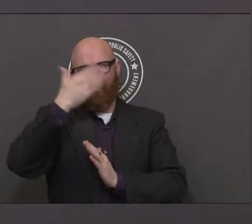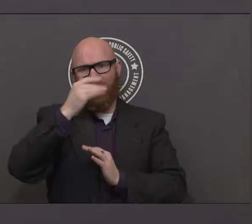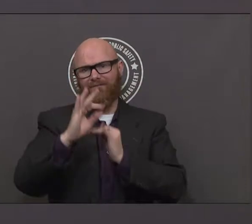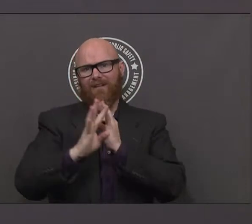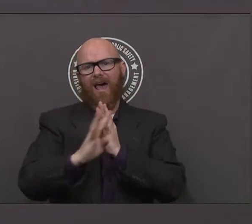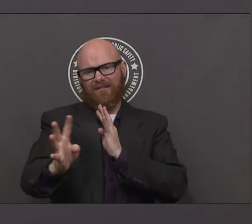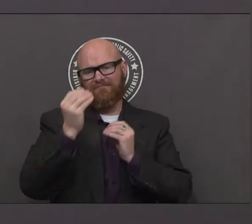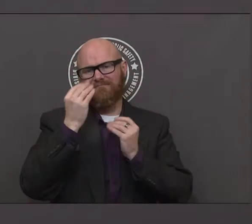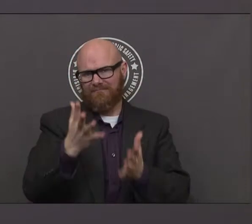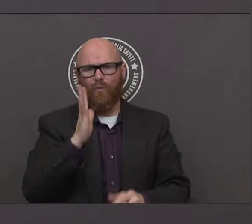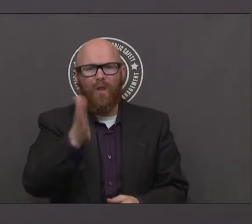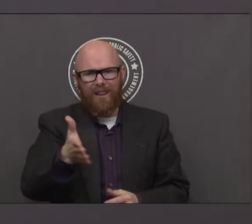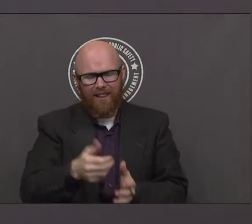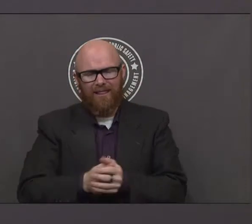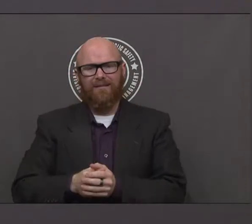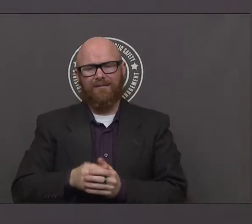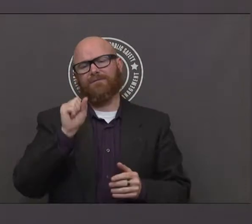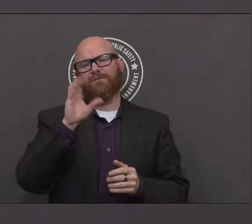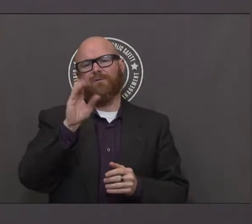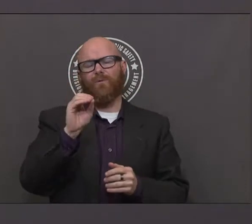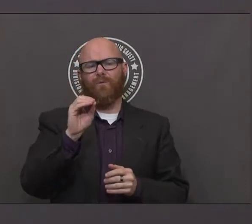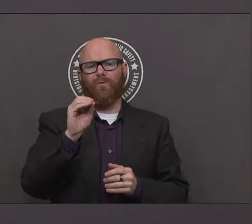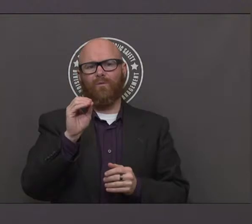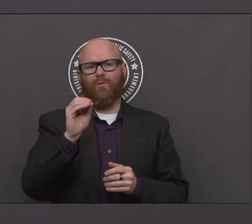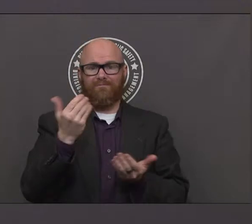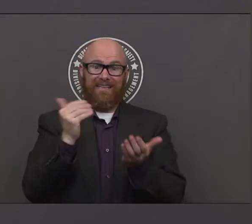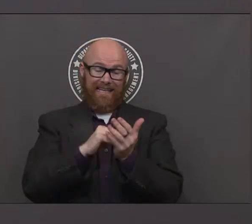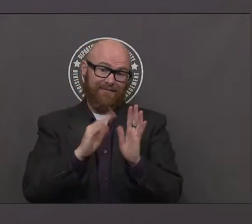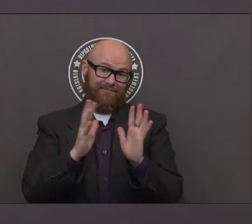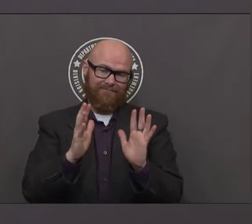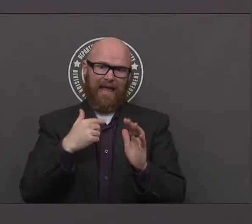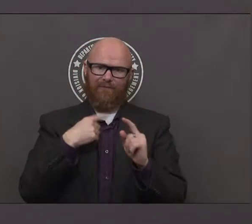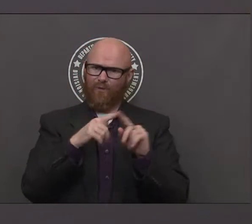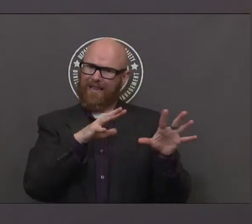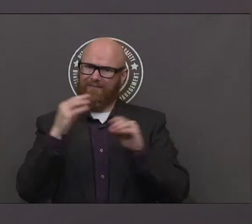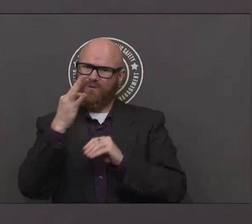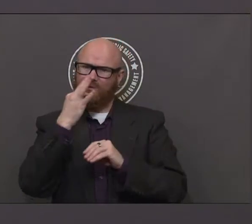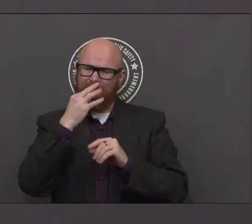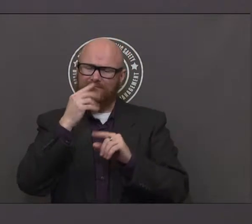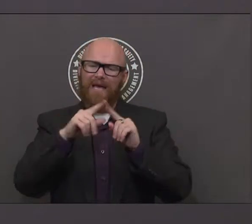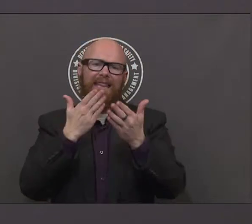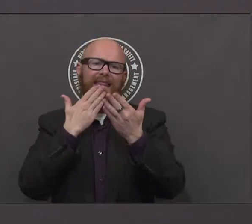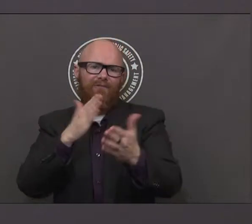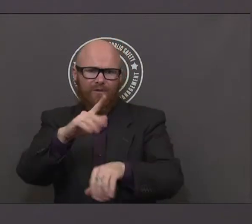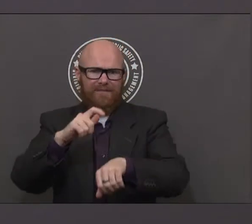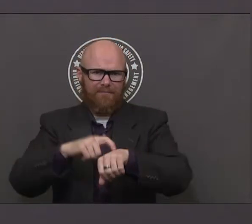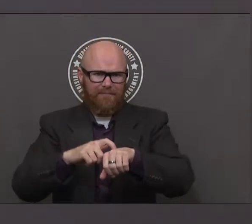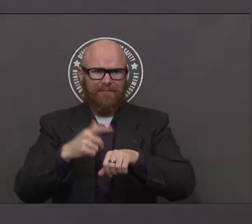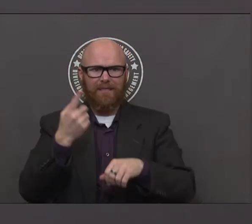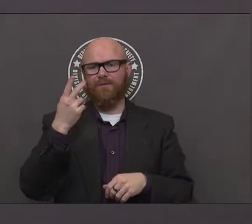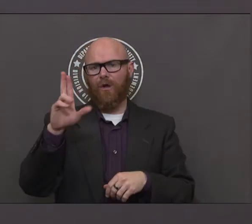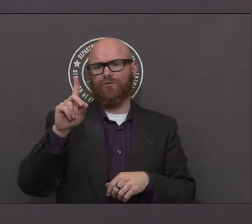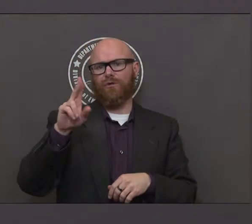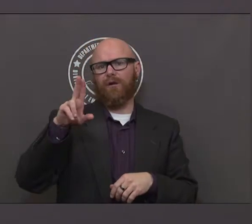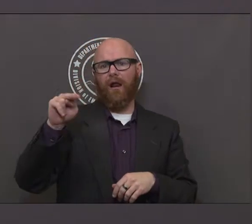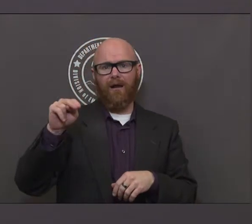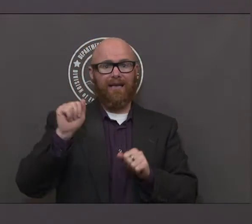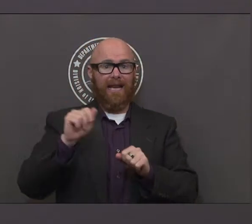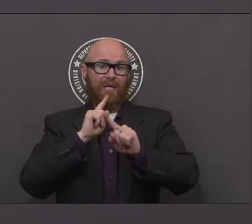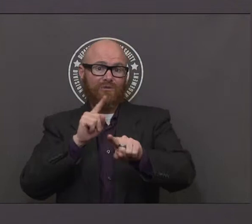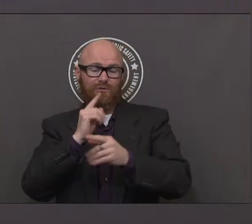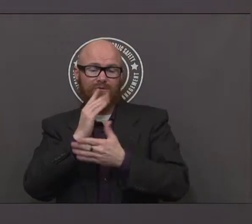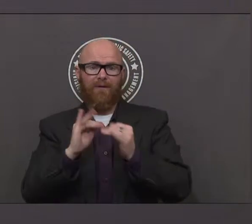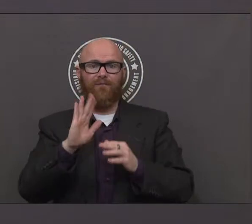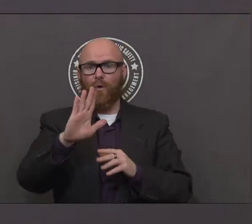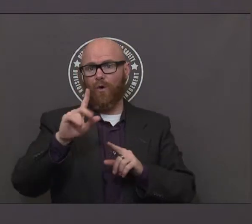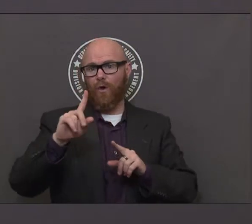as we get closer to March 1st. And with that, thank you so much for your time. Dr. Dunn will stay here and be able to answer